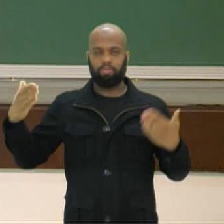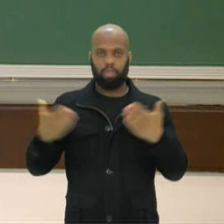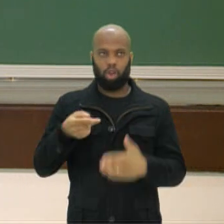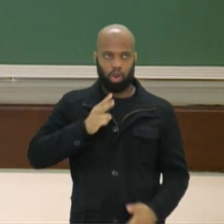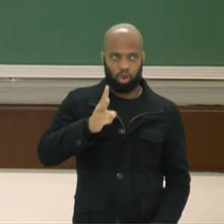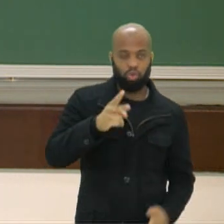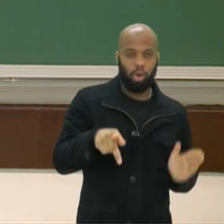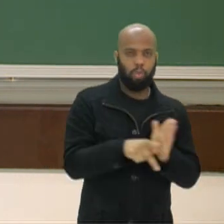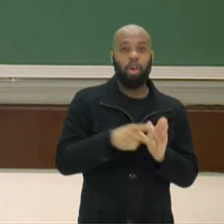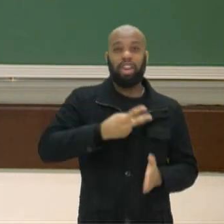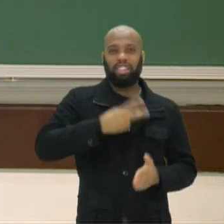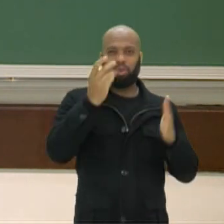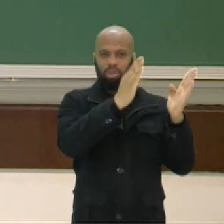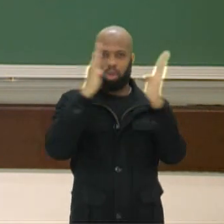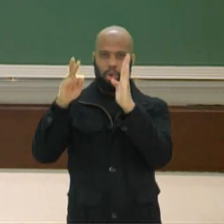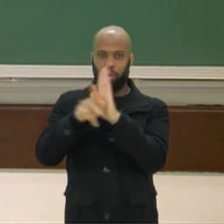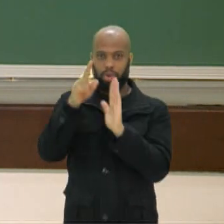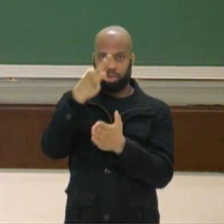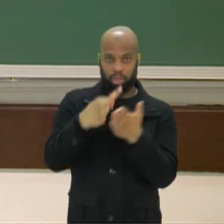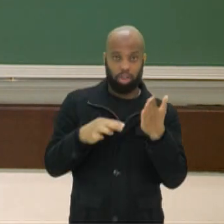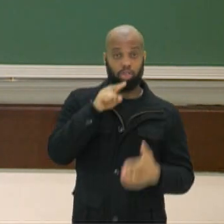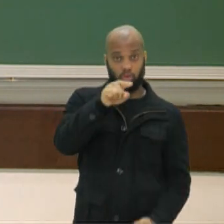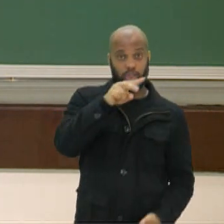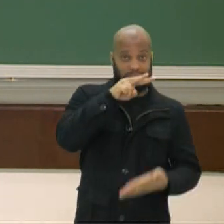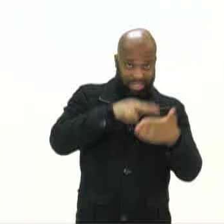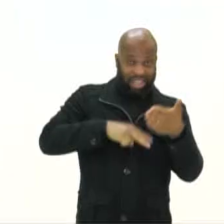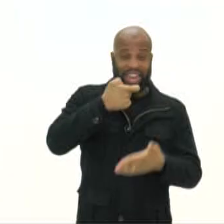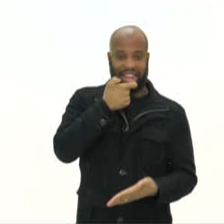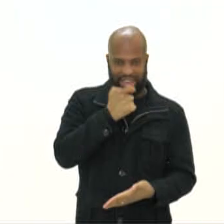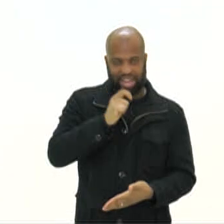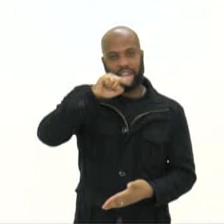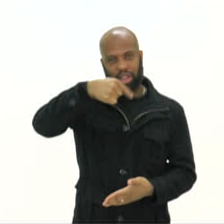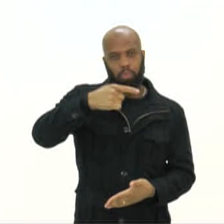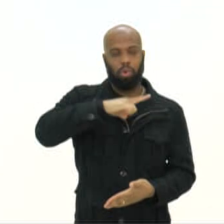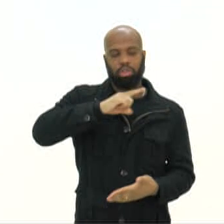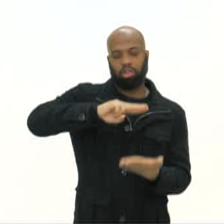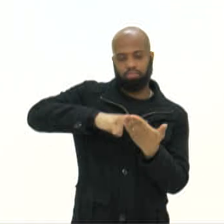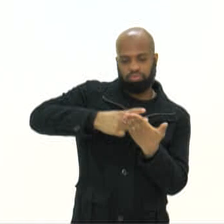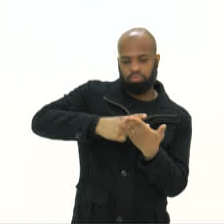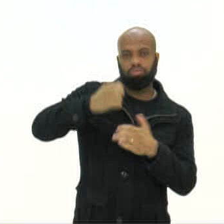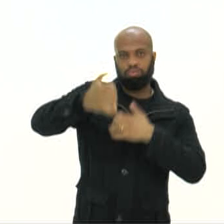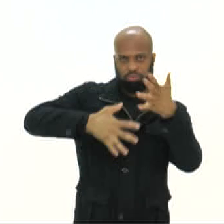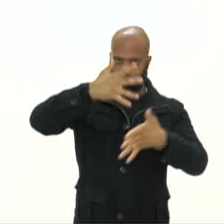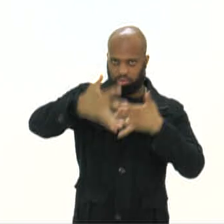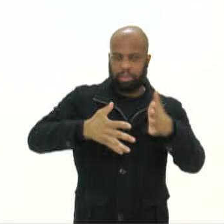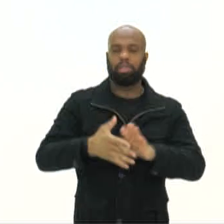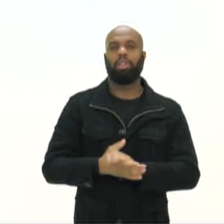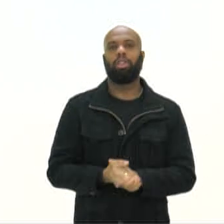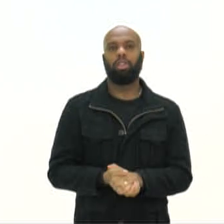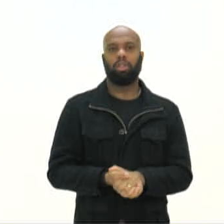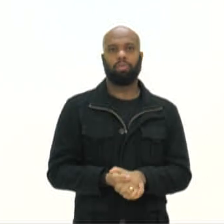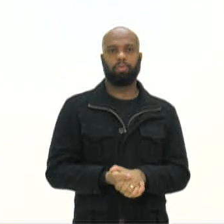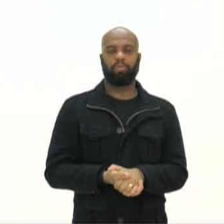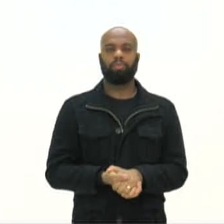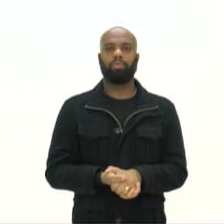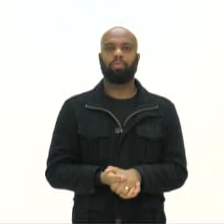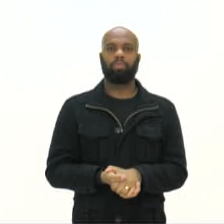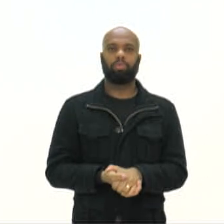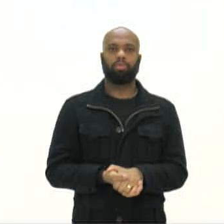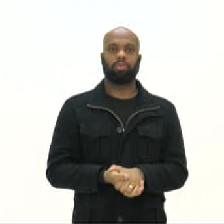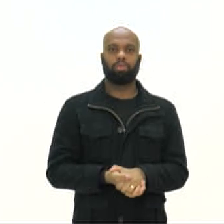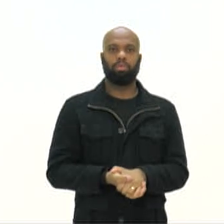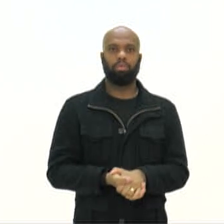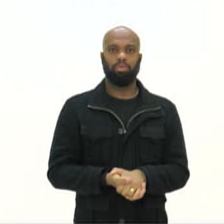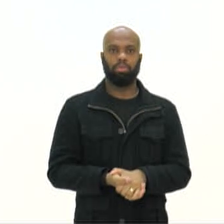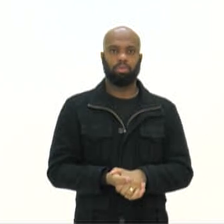agora para a segunda parte do nosso texto. During the period that Rio de Janeiro was the capital of Brazil, it